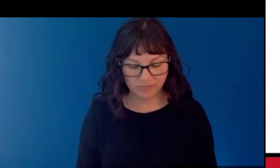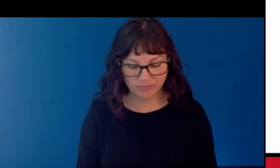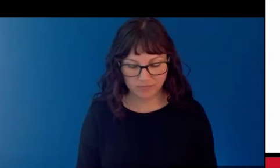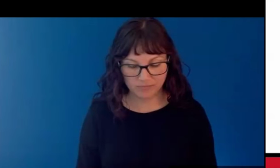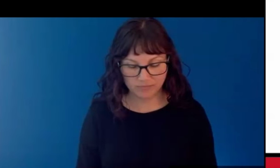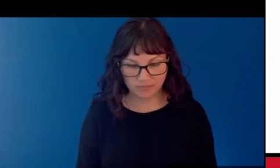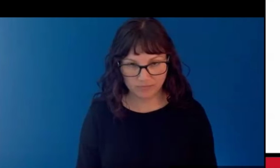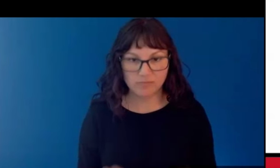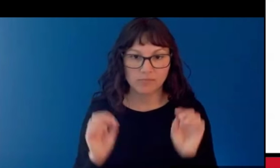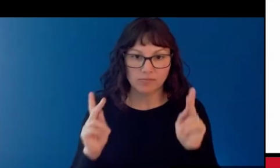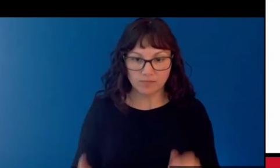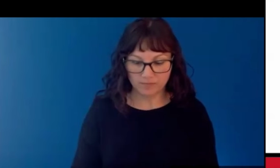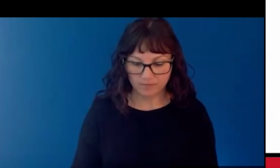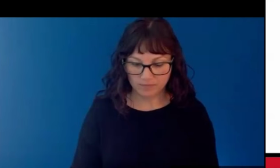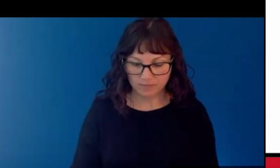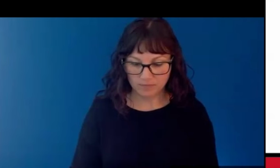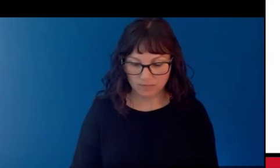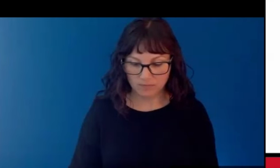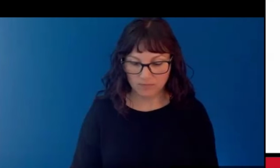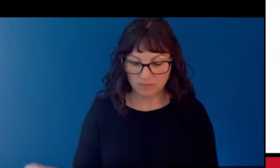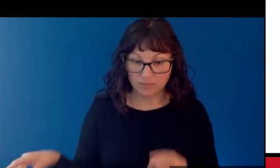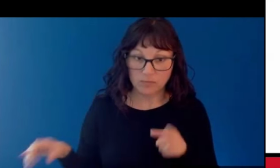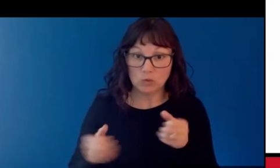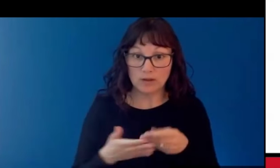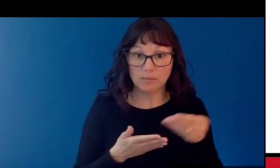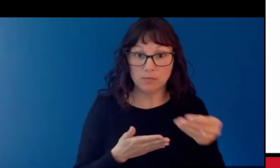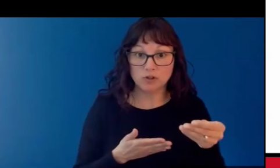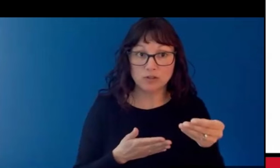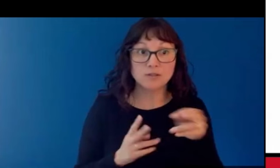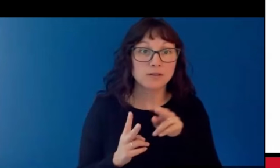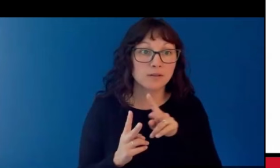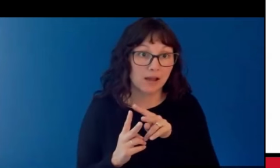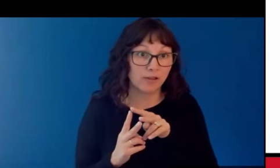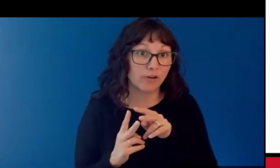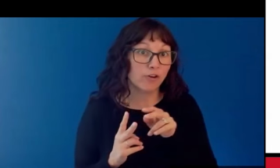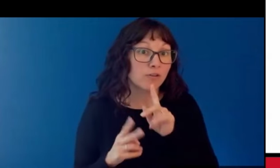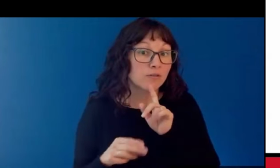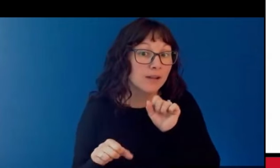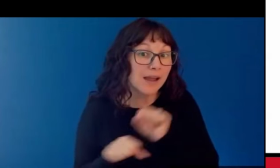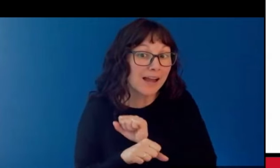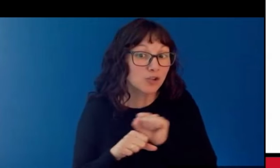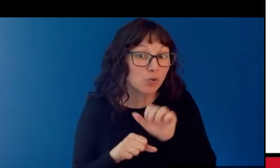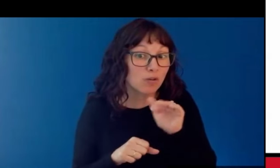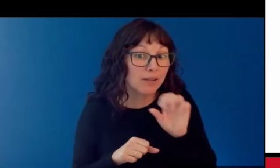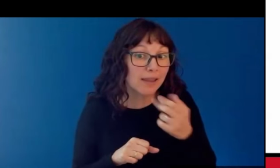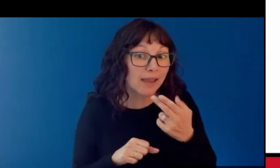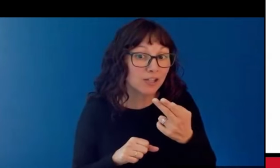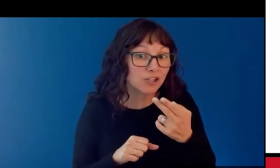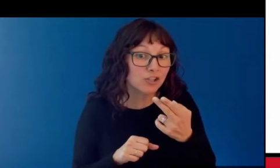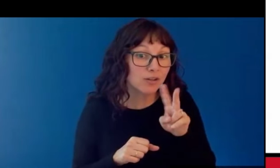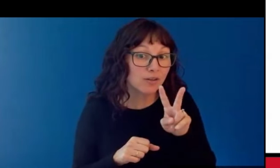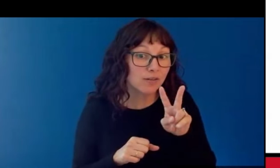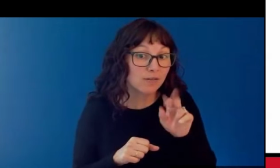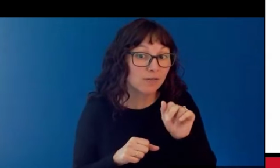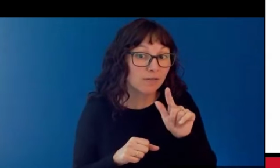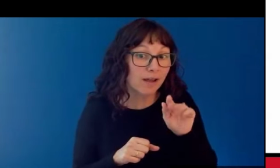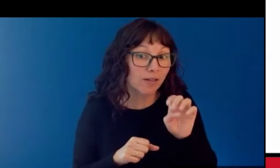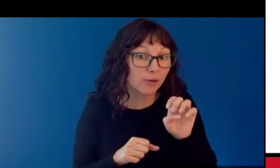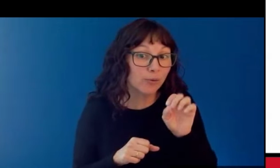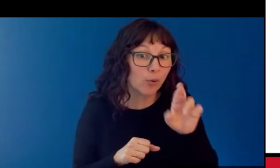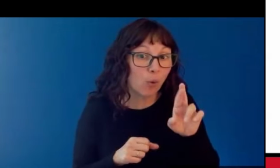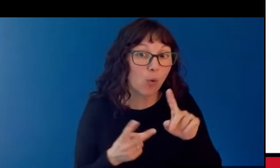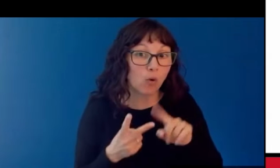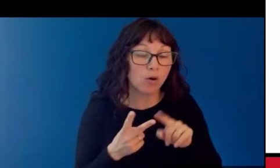All right. You can purchase either actual cash value or